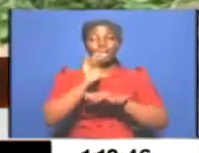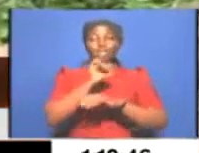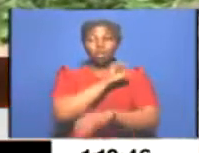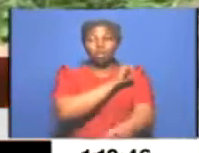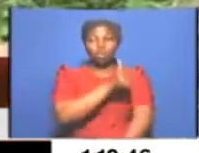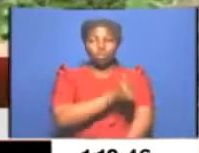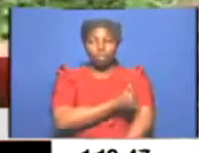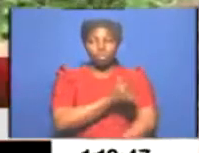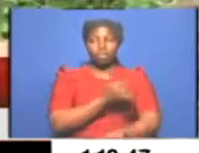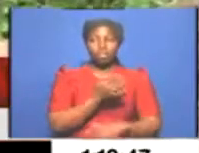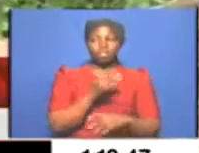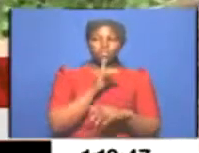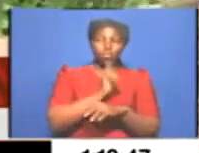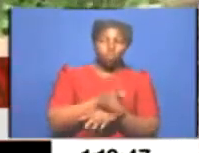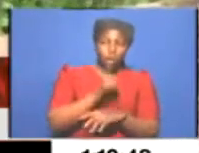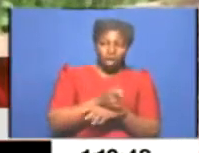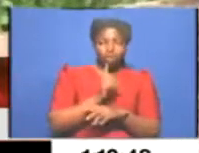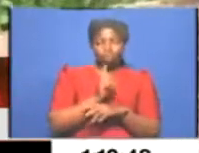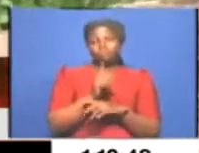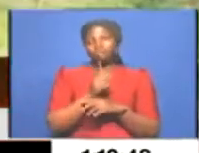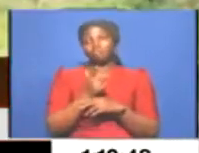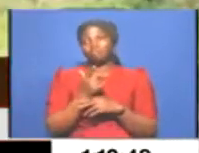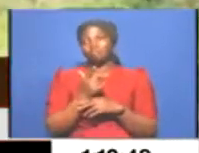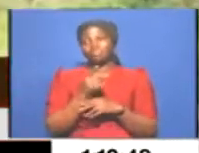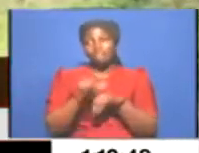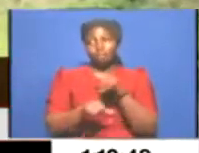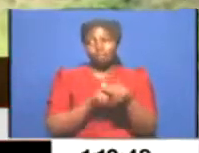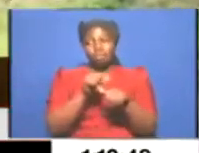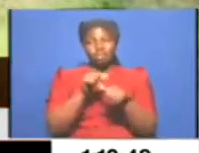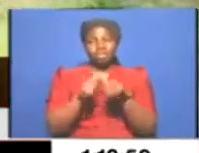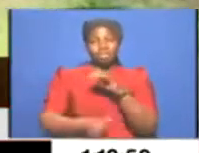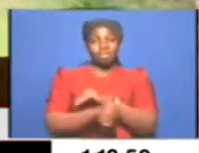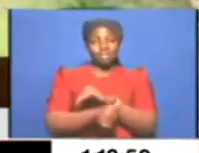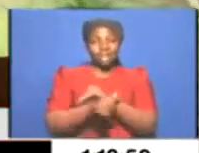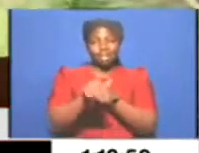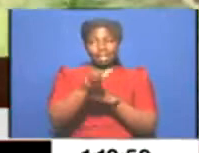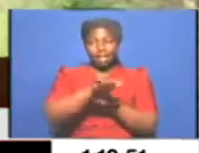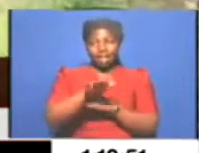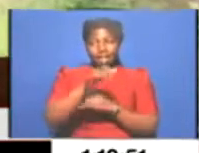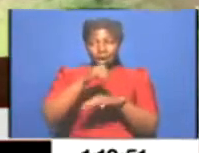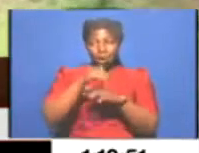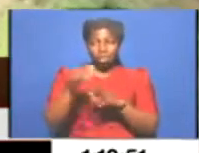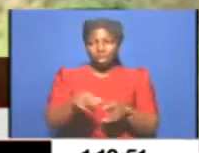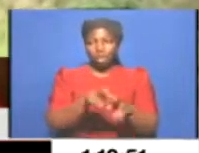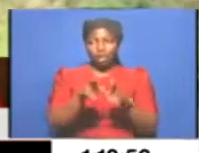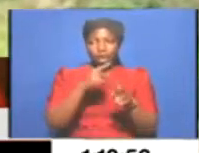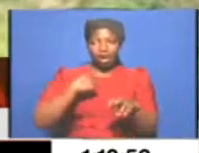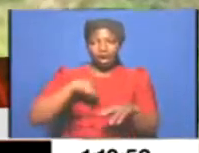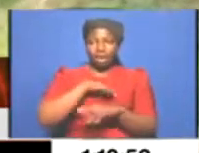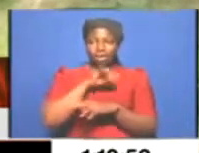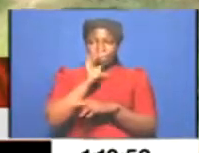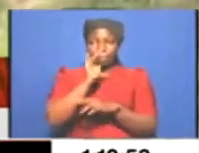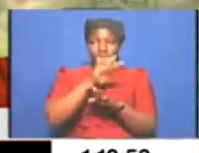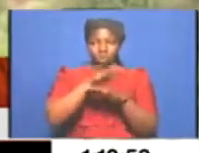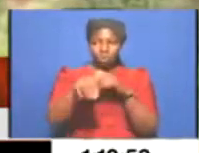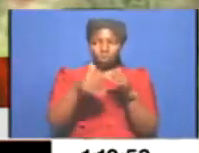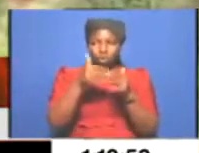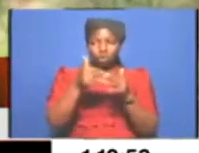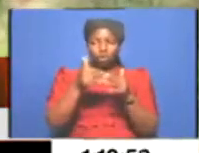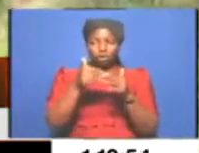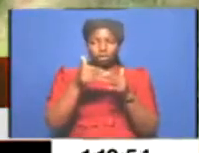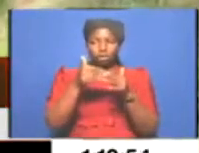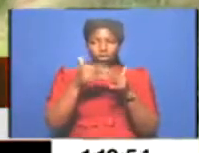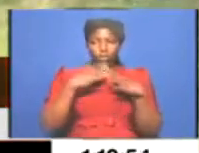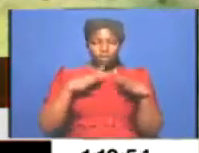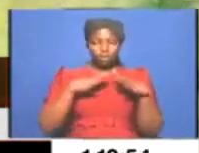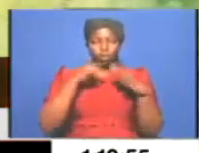notices on dangerous areas along the river. And we are appealing to all our witches, including the divers, to